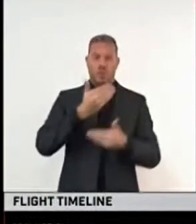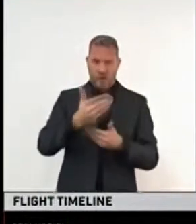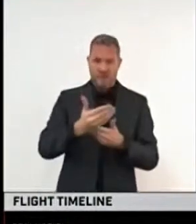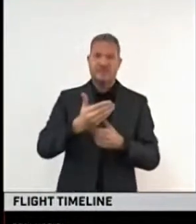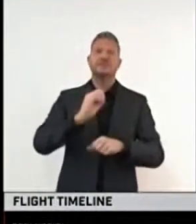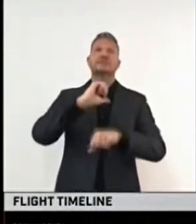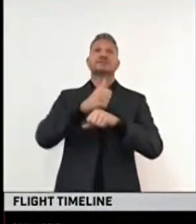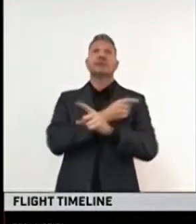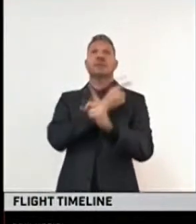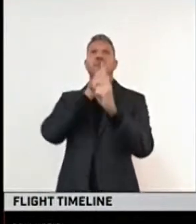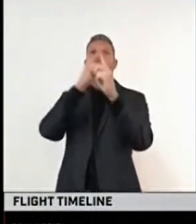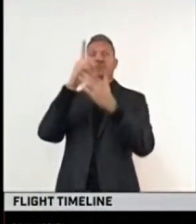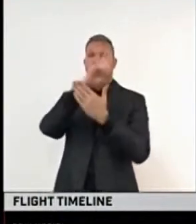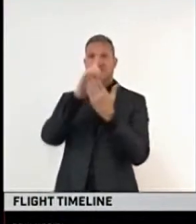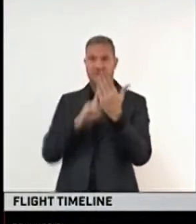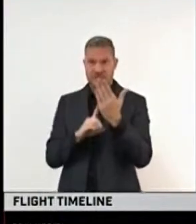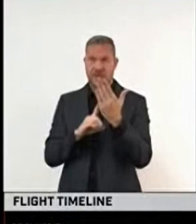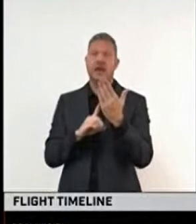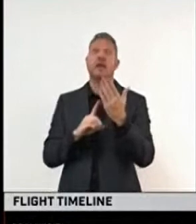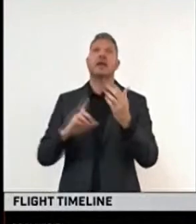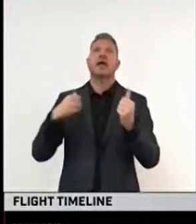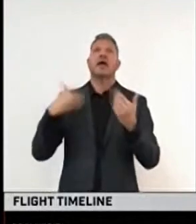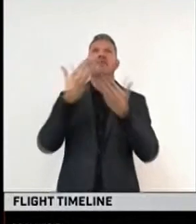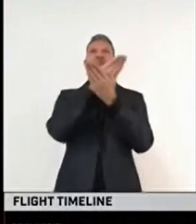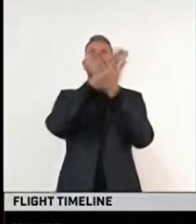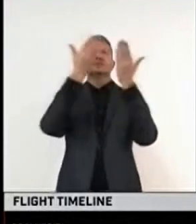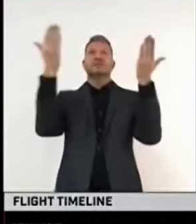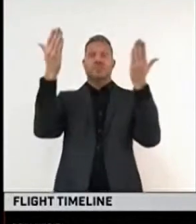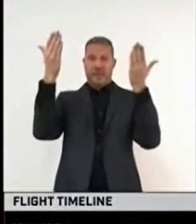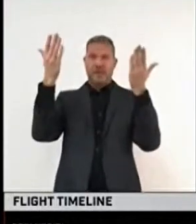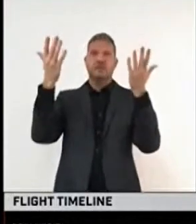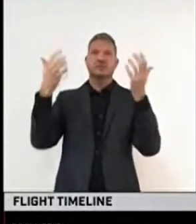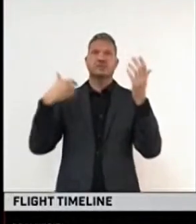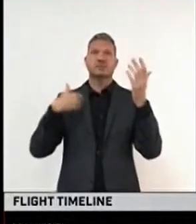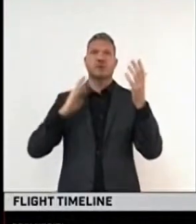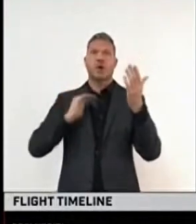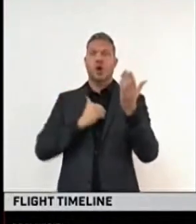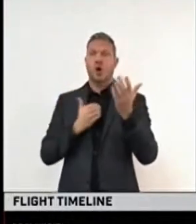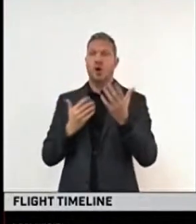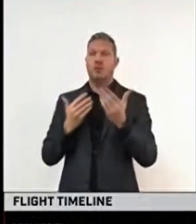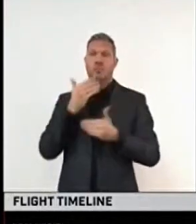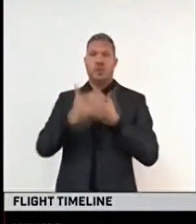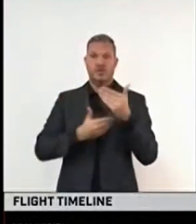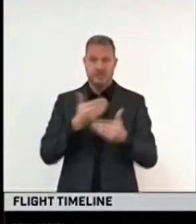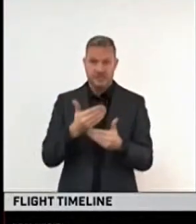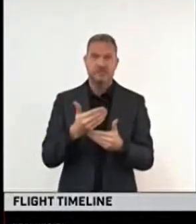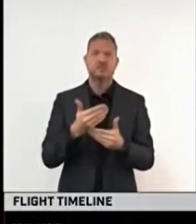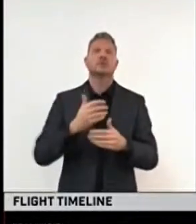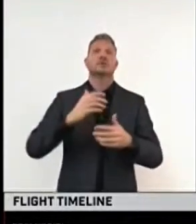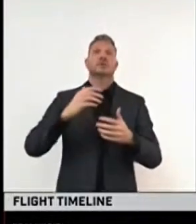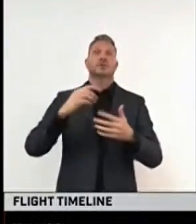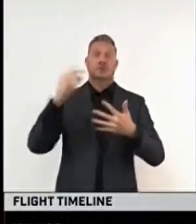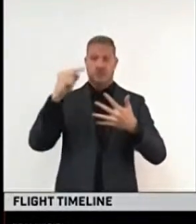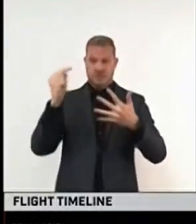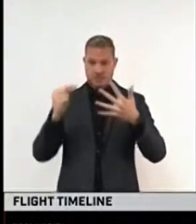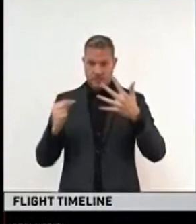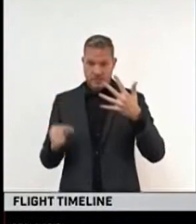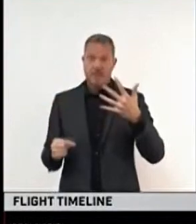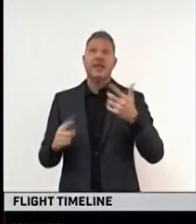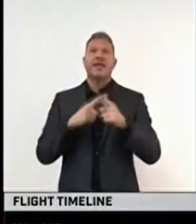or space acquisition or spacecraft acquisition. And then we go through that process and then we manifest, and that's how we got into